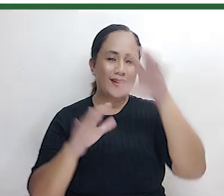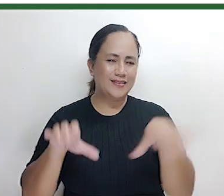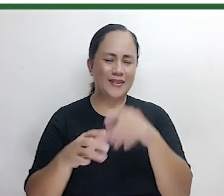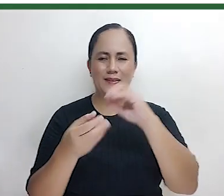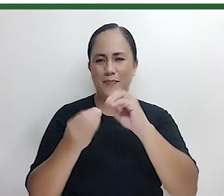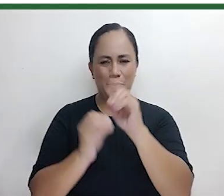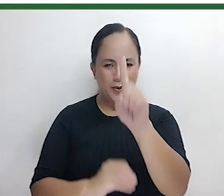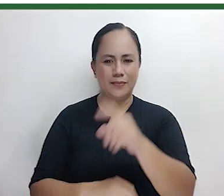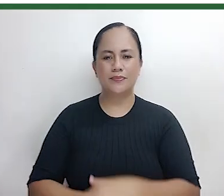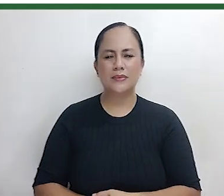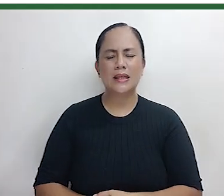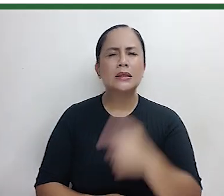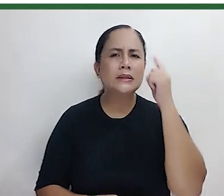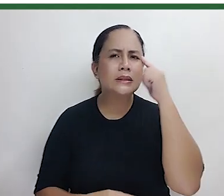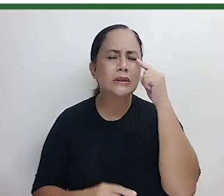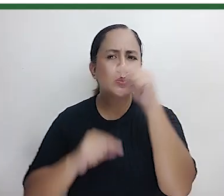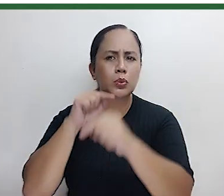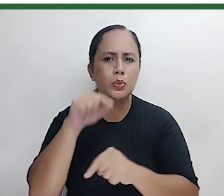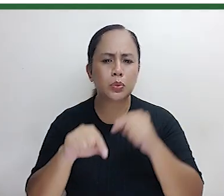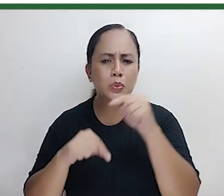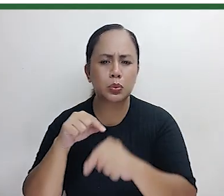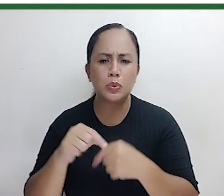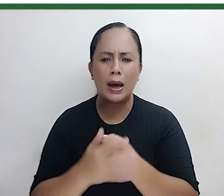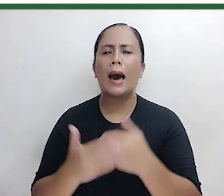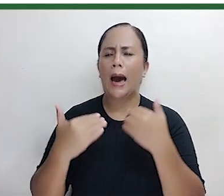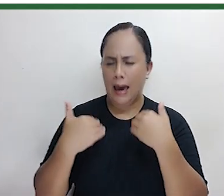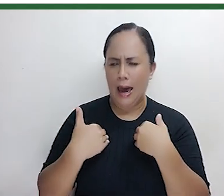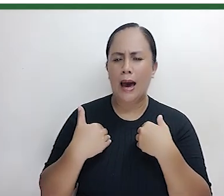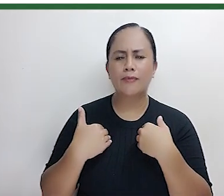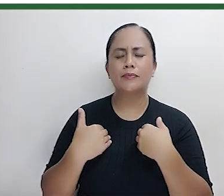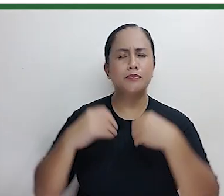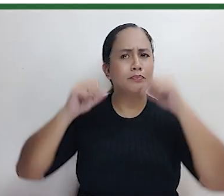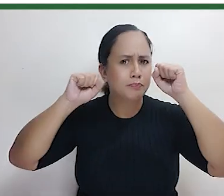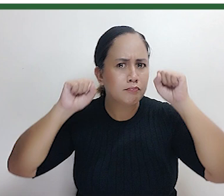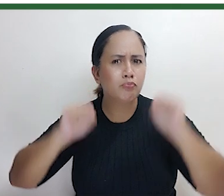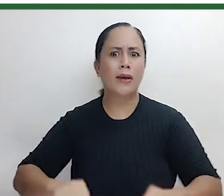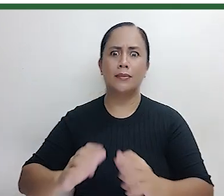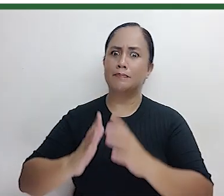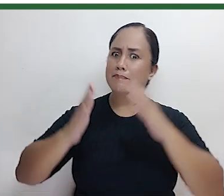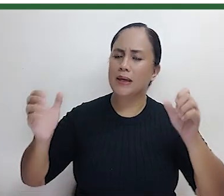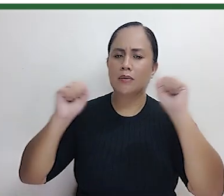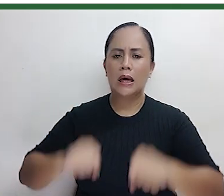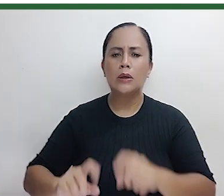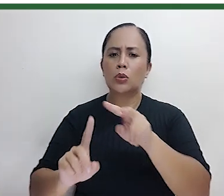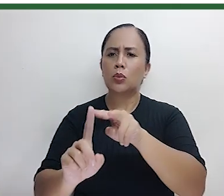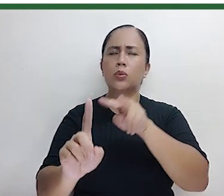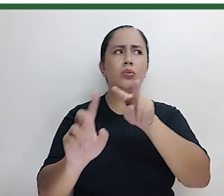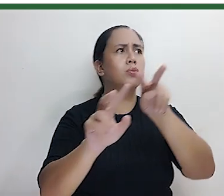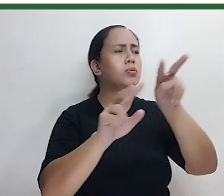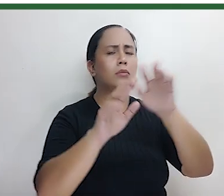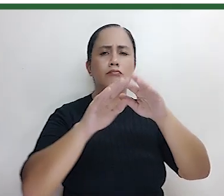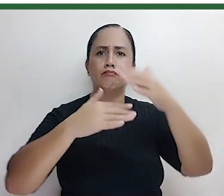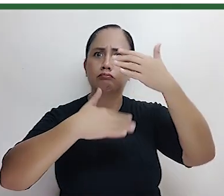Learning activity number 1. Thinking about intersectionality, there is a big possibility that we will look